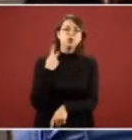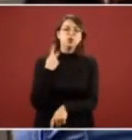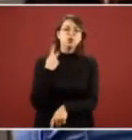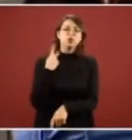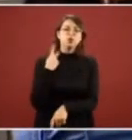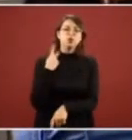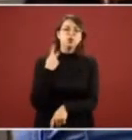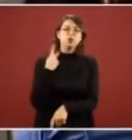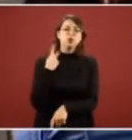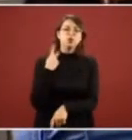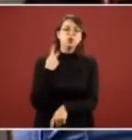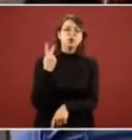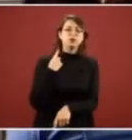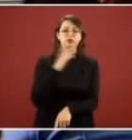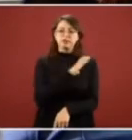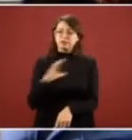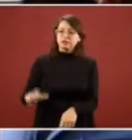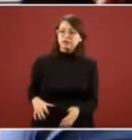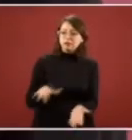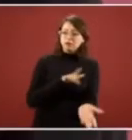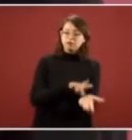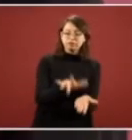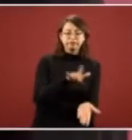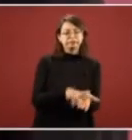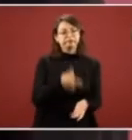favor candidates or parties,